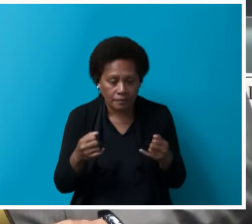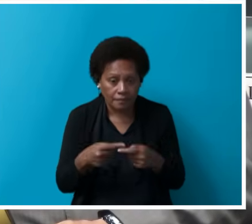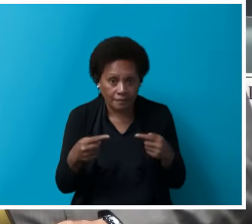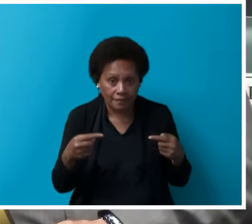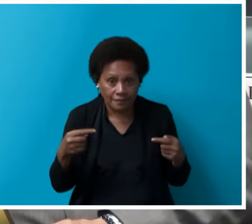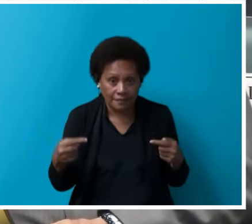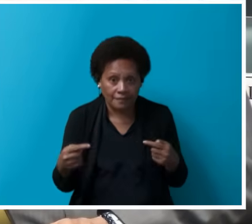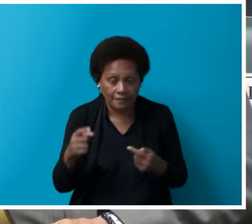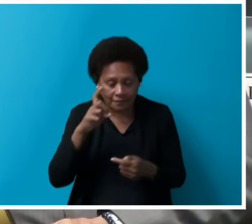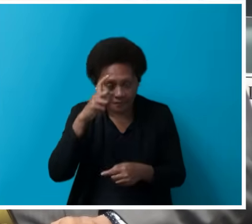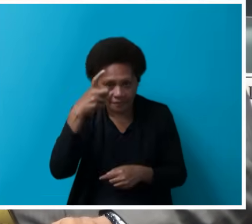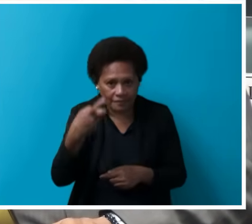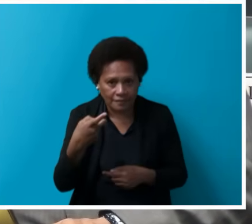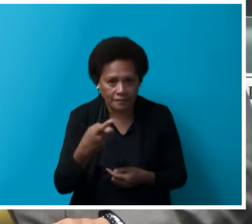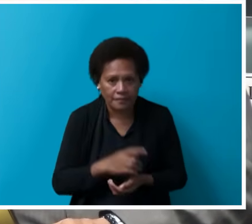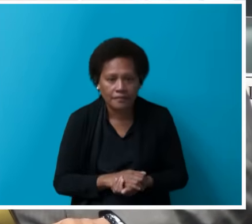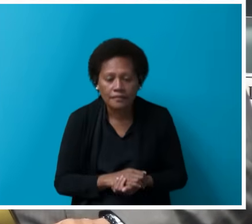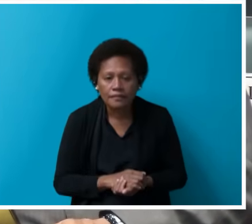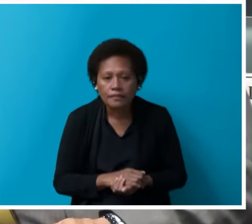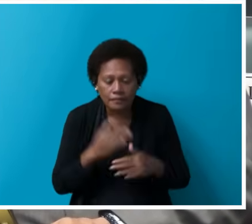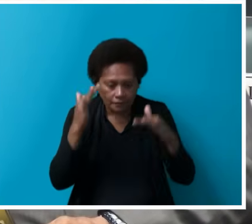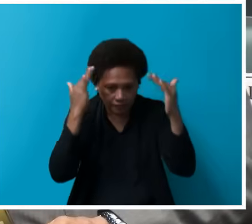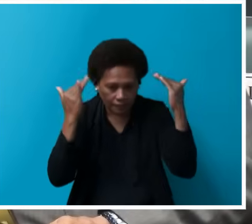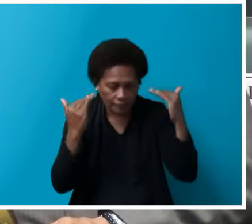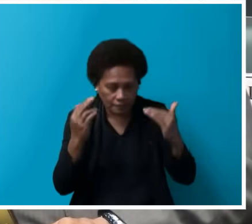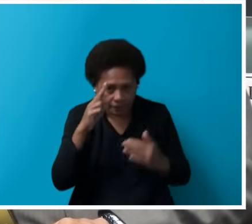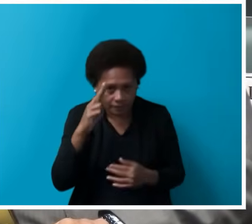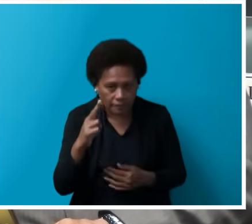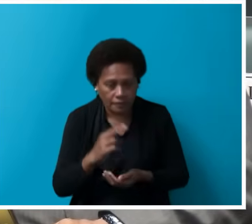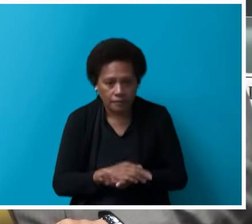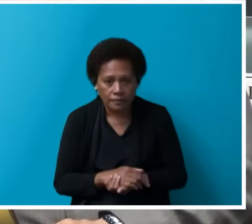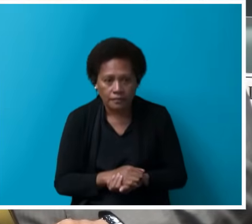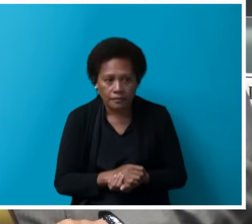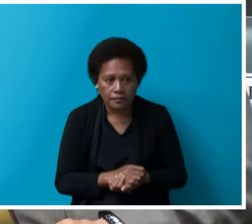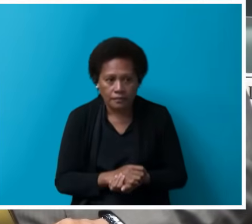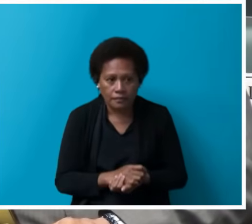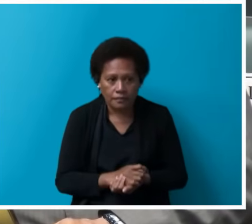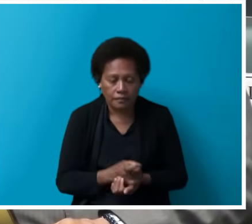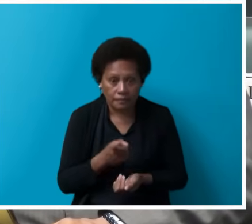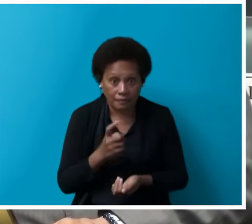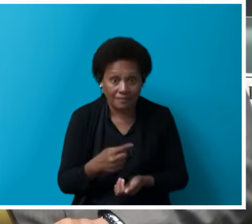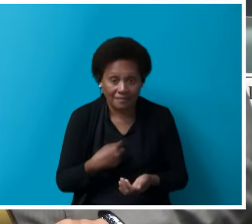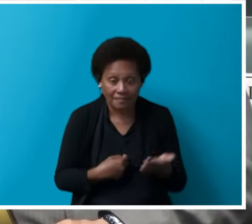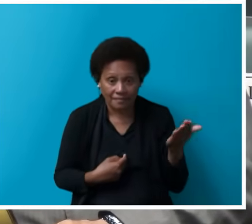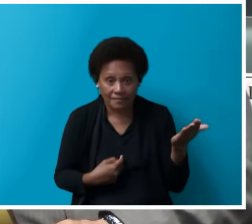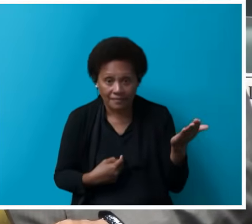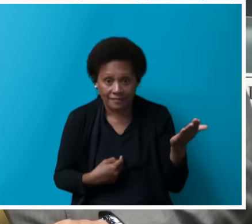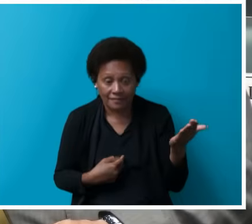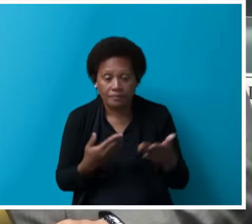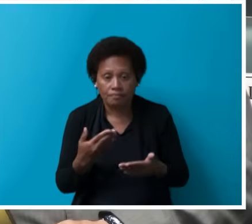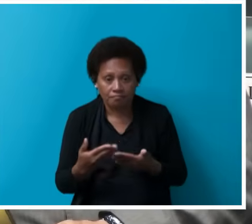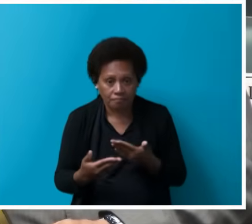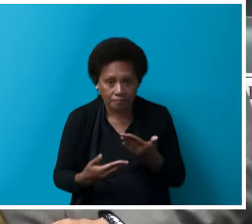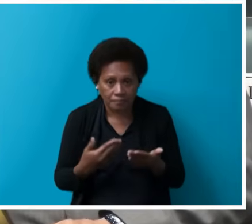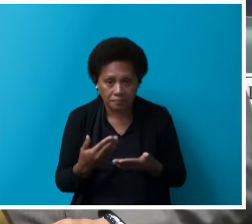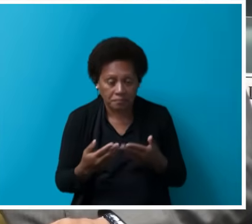We need to understand this, Mr. Speaker. And if I just explain this chart, and